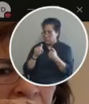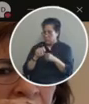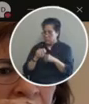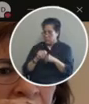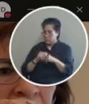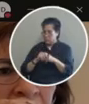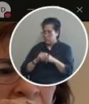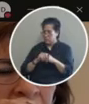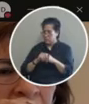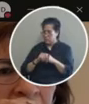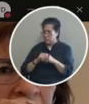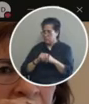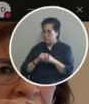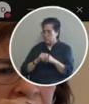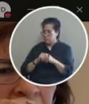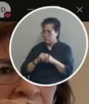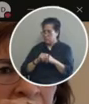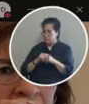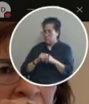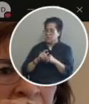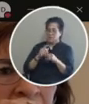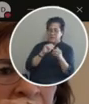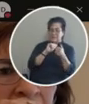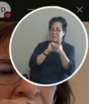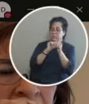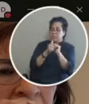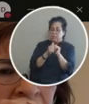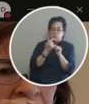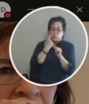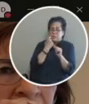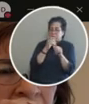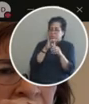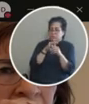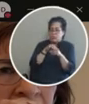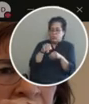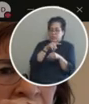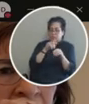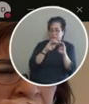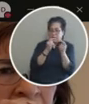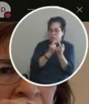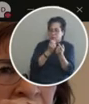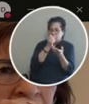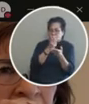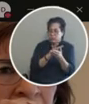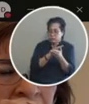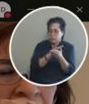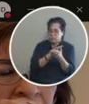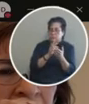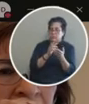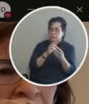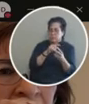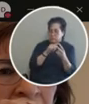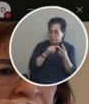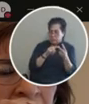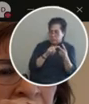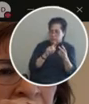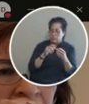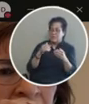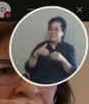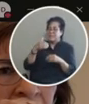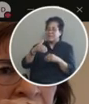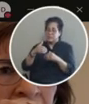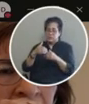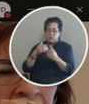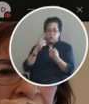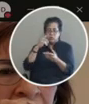I'm sorry, I'm not following you because the amendments were just voted on by council. They passed. So now the next motion